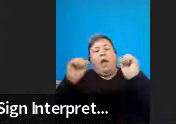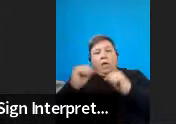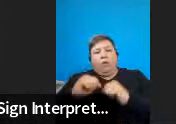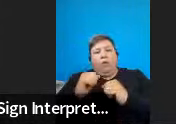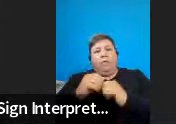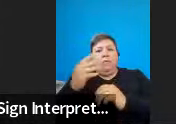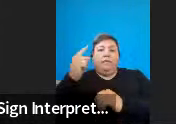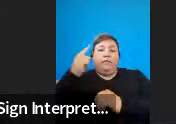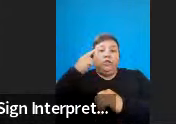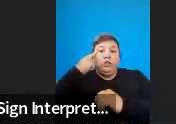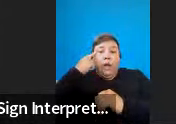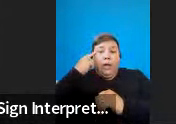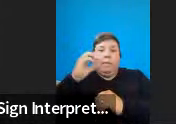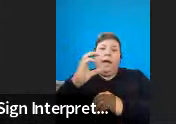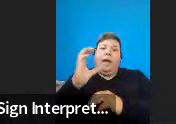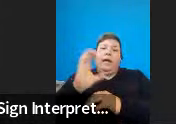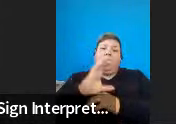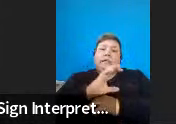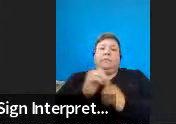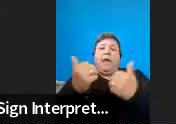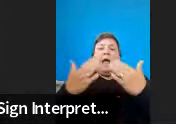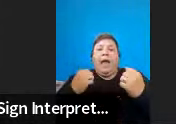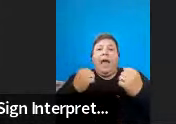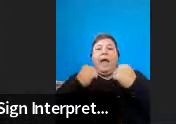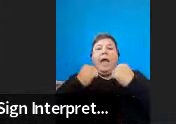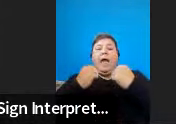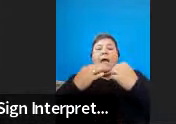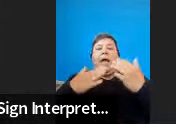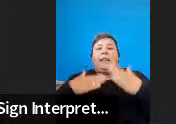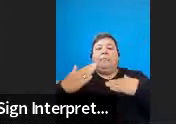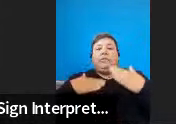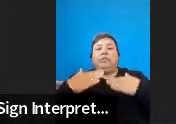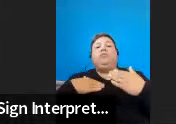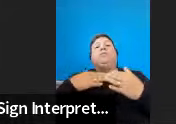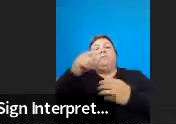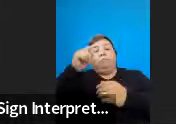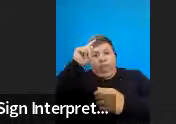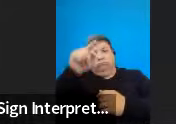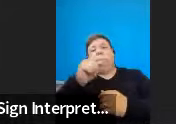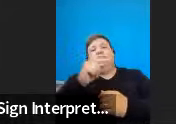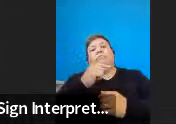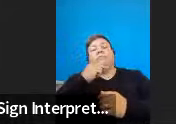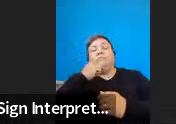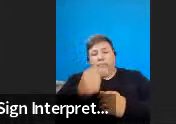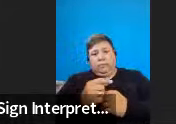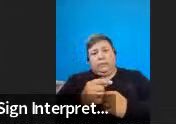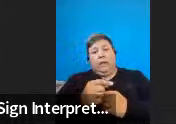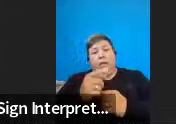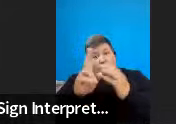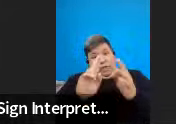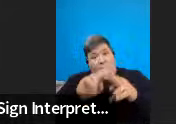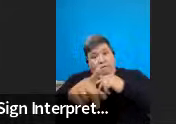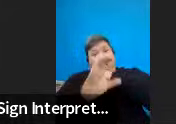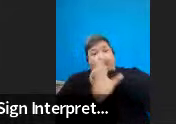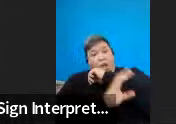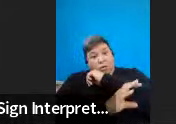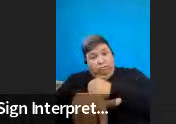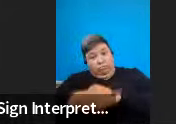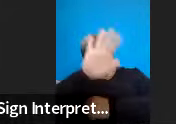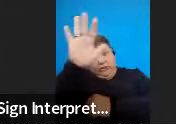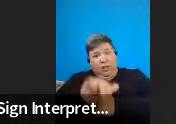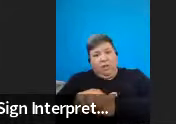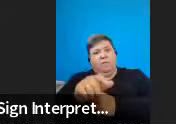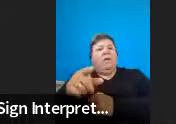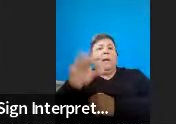China Customs Administration. And I'm glad then to say, if you are accredited in South Africa, then you will get these